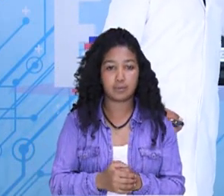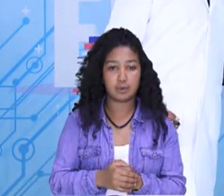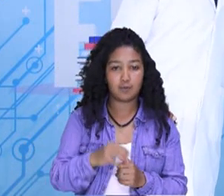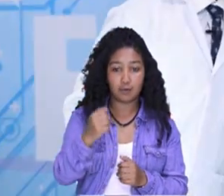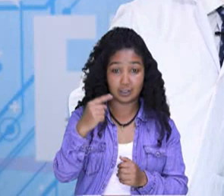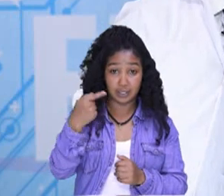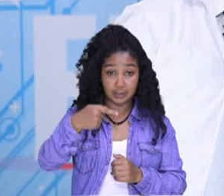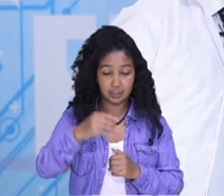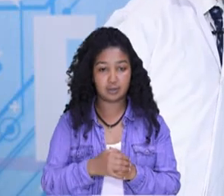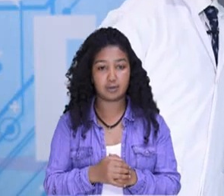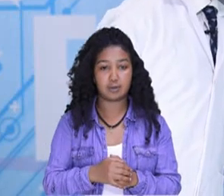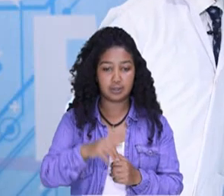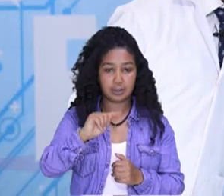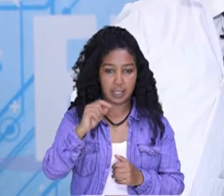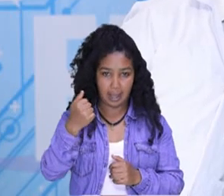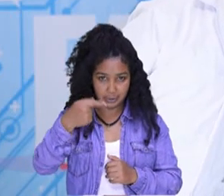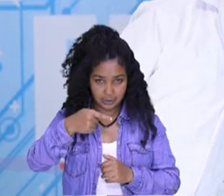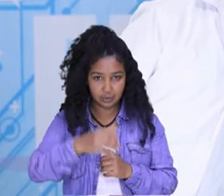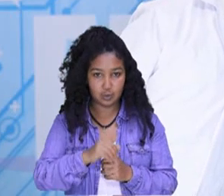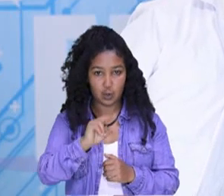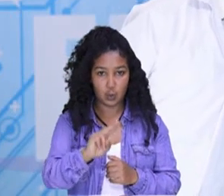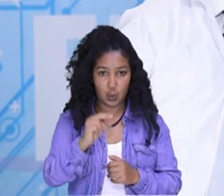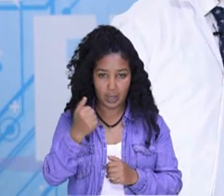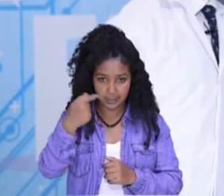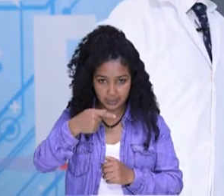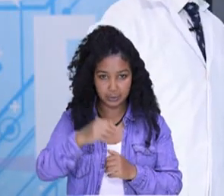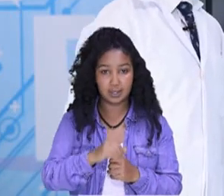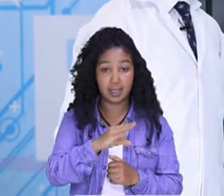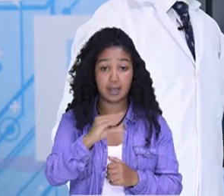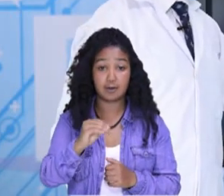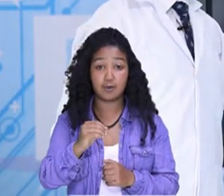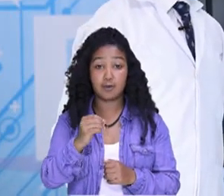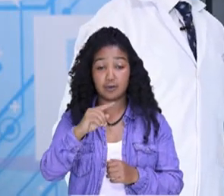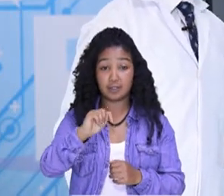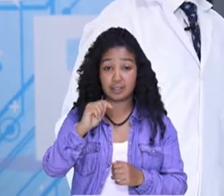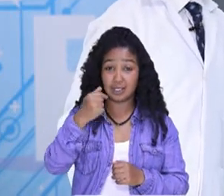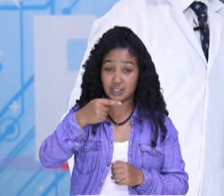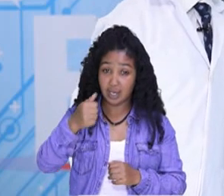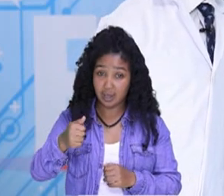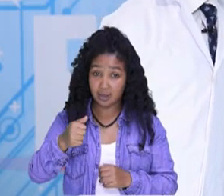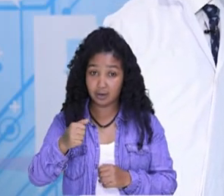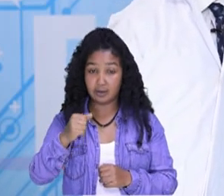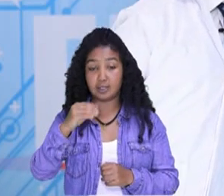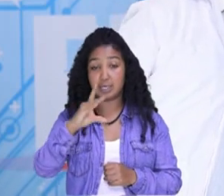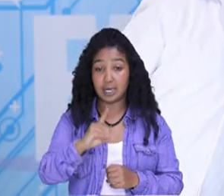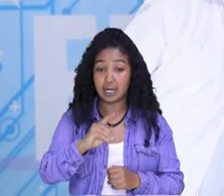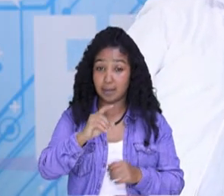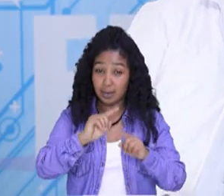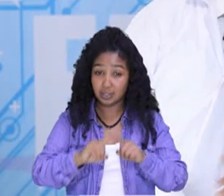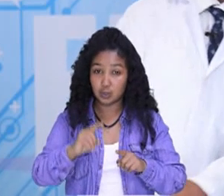for TG, TAG, UAG, and for TGA for DNA,